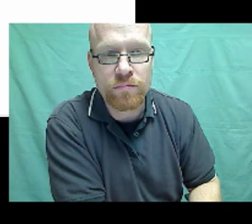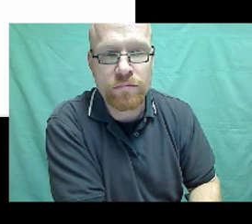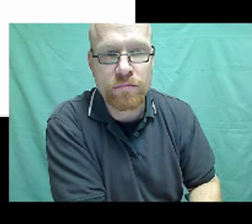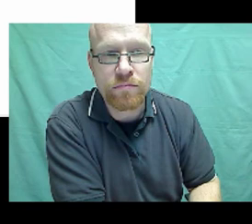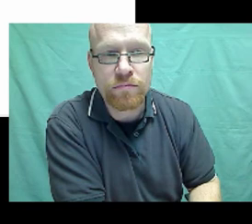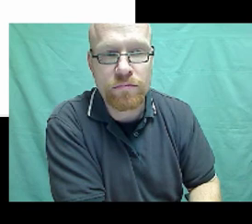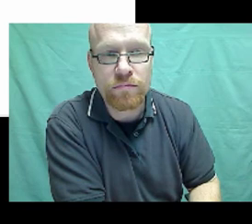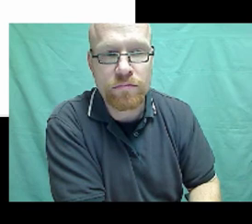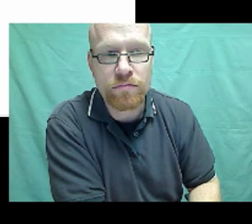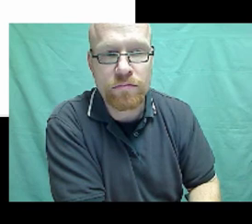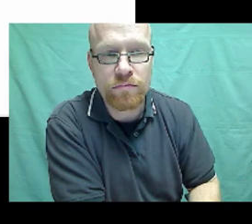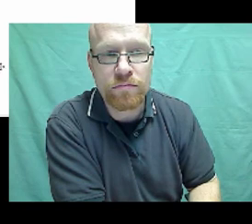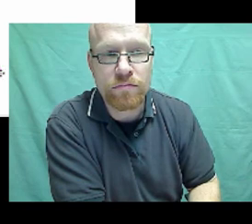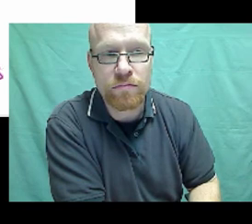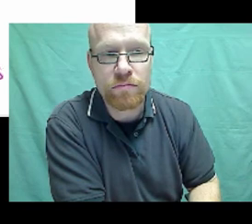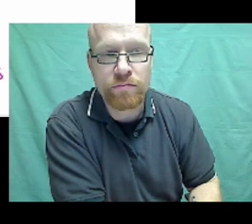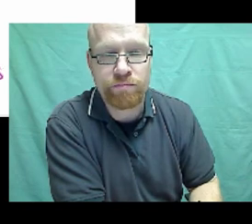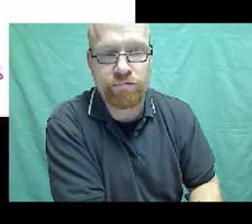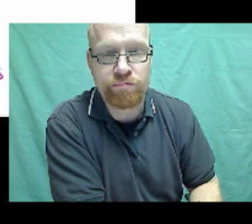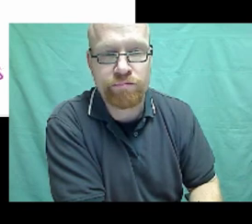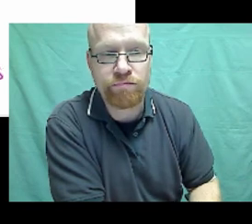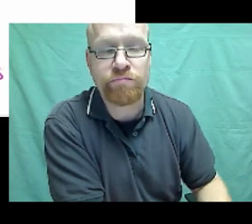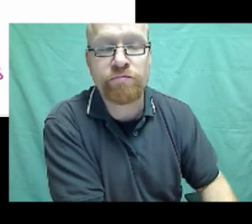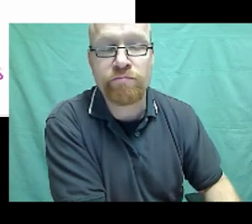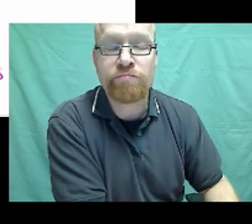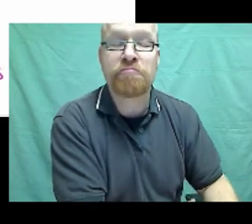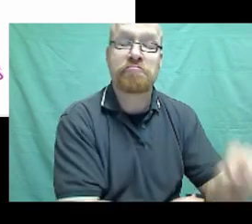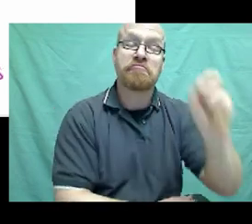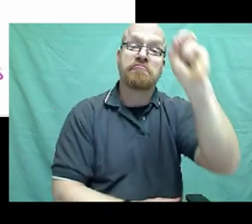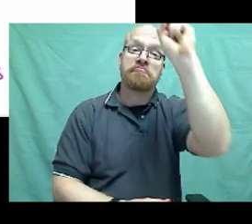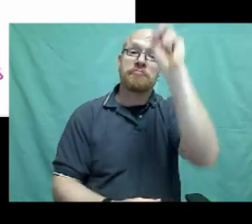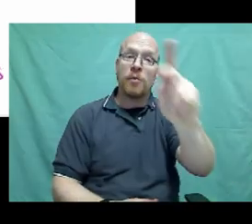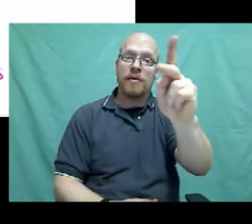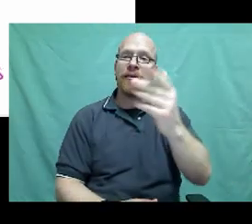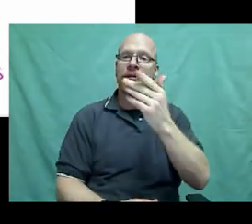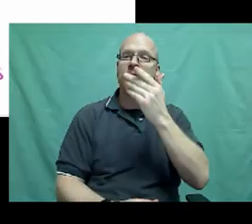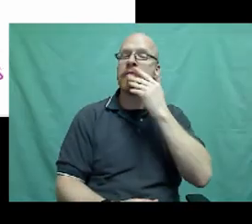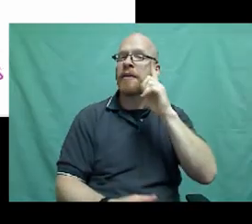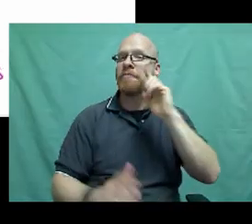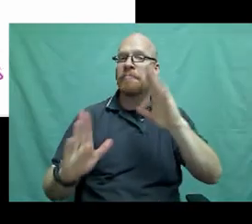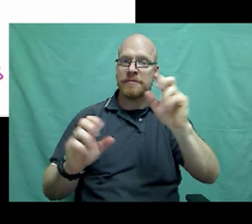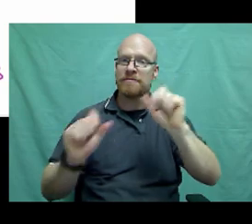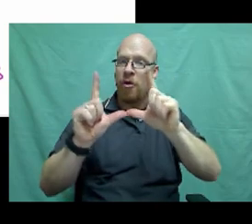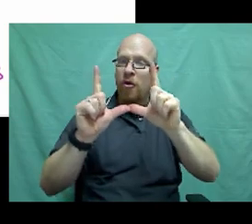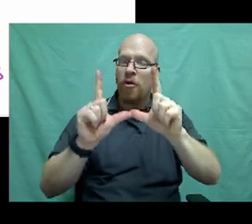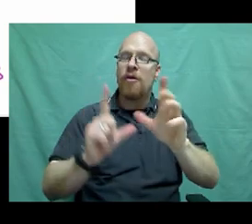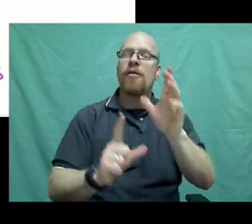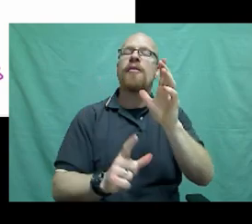Okay, thanks for watching. See you next time.